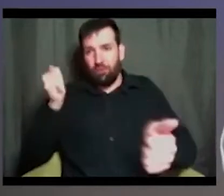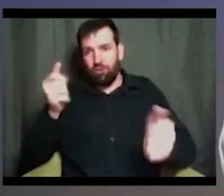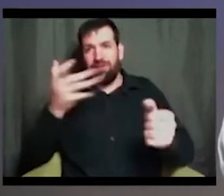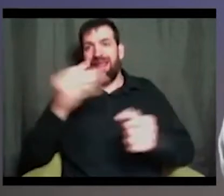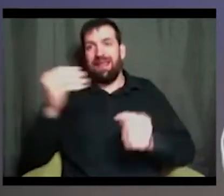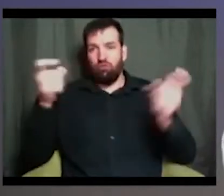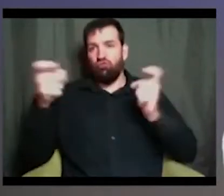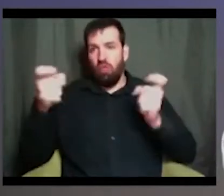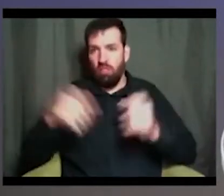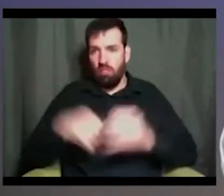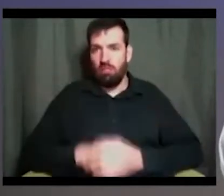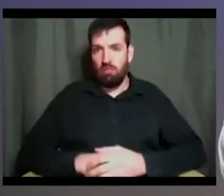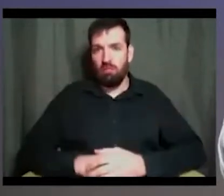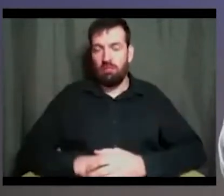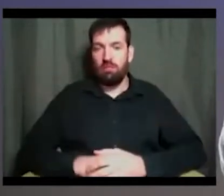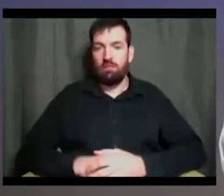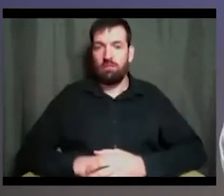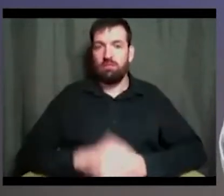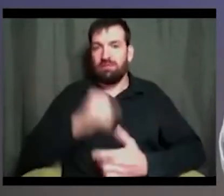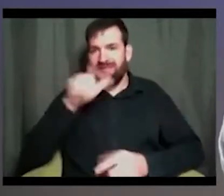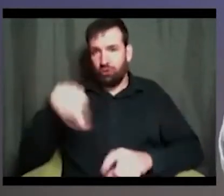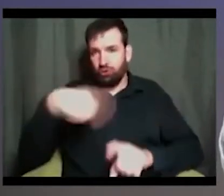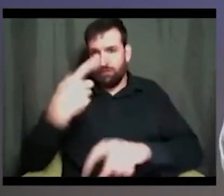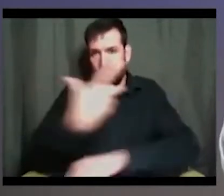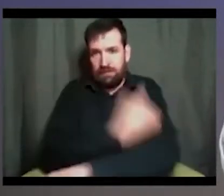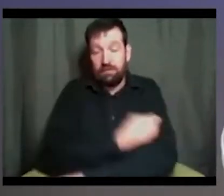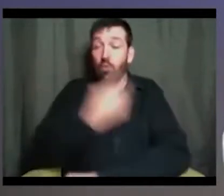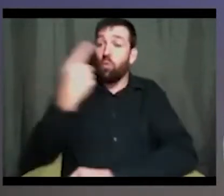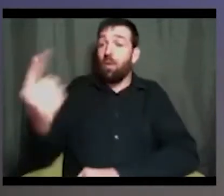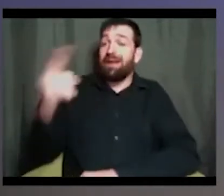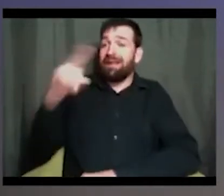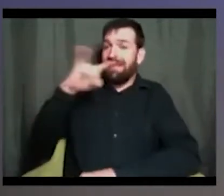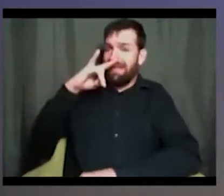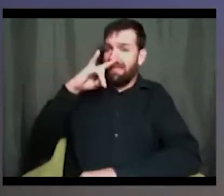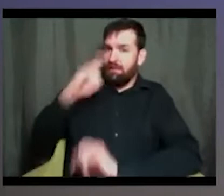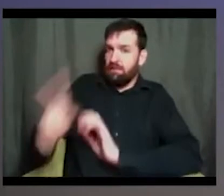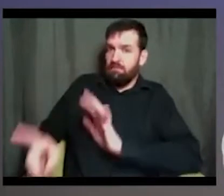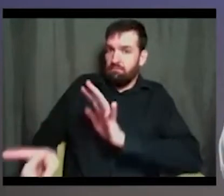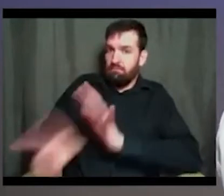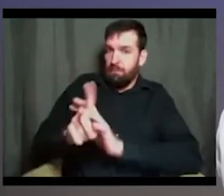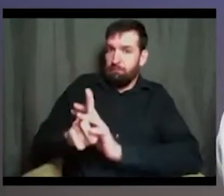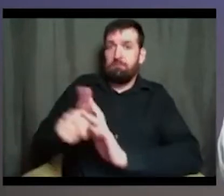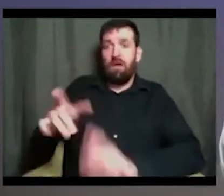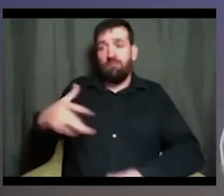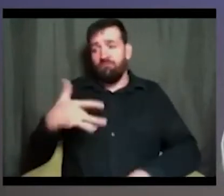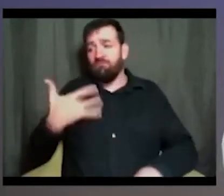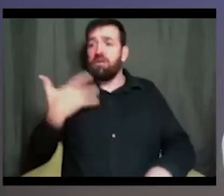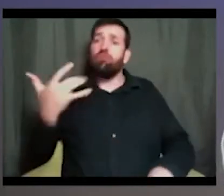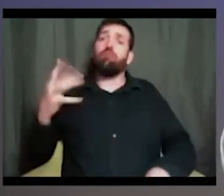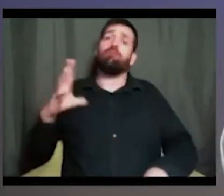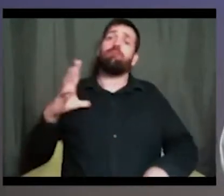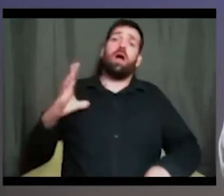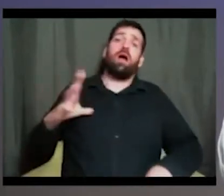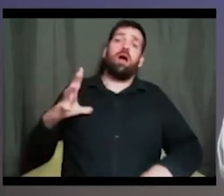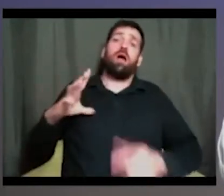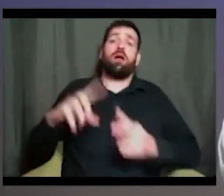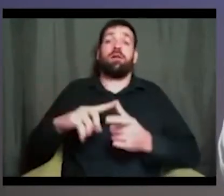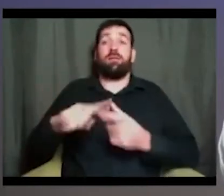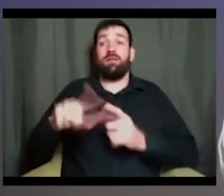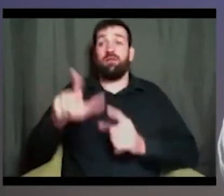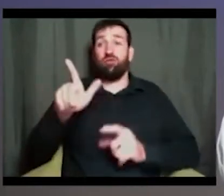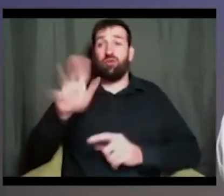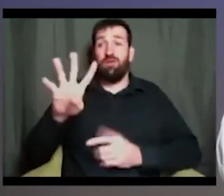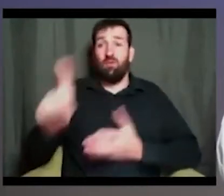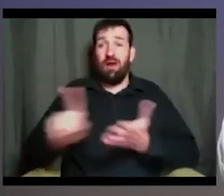And so as opposed to having one kid who maybe pops up to school, feels relatively fine, and then 24 hours later does not feel great,